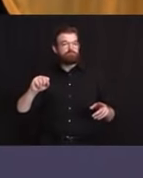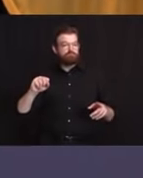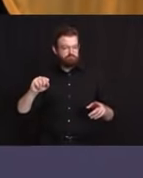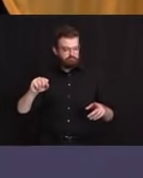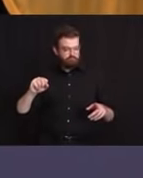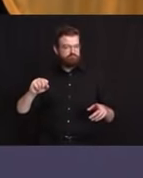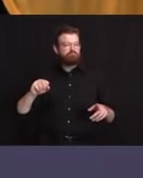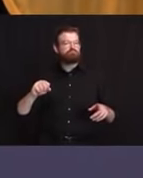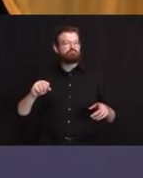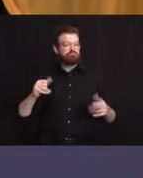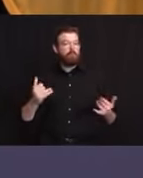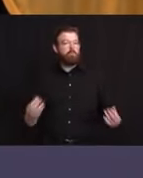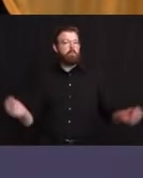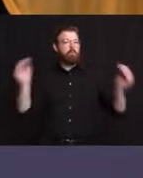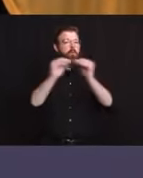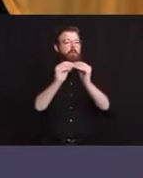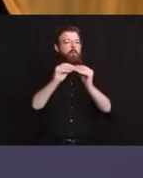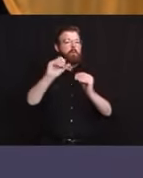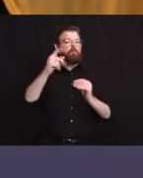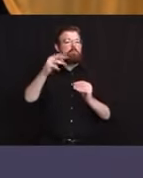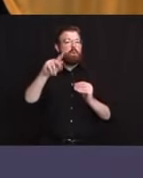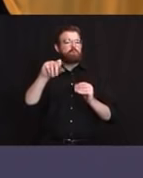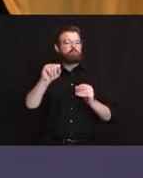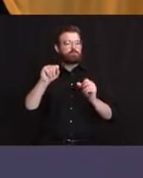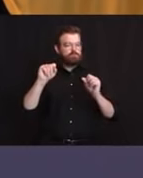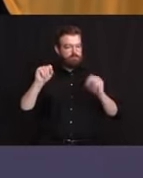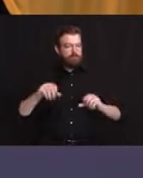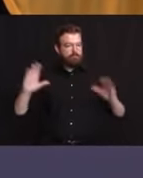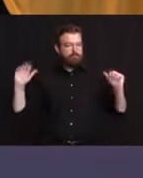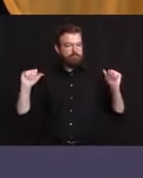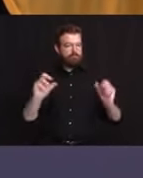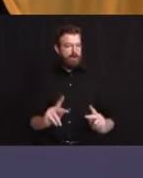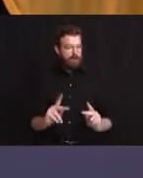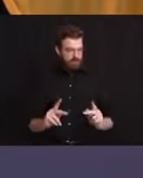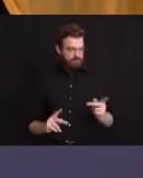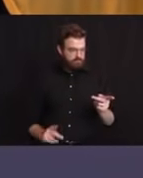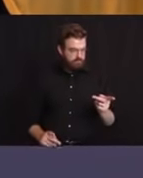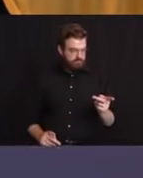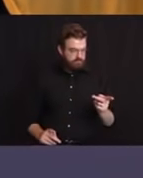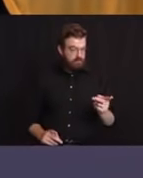7-day averages, we got to make sure our data is right, but rolling 7-day averages